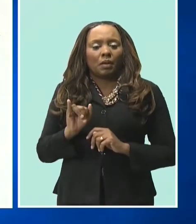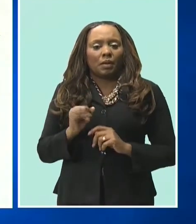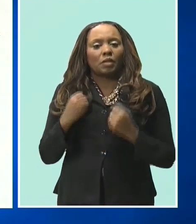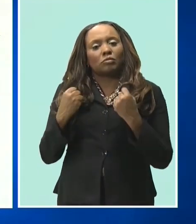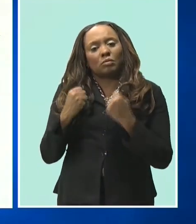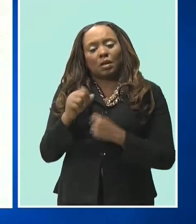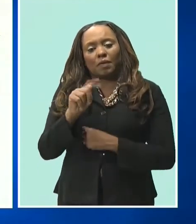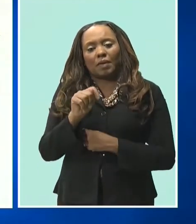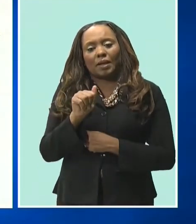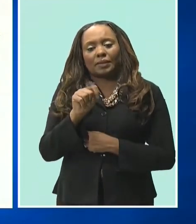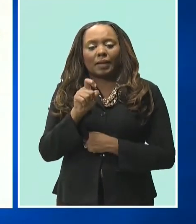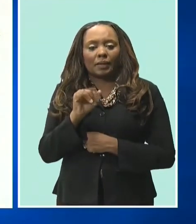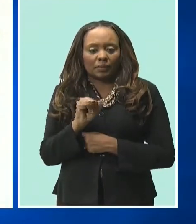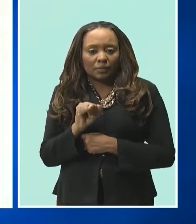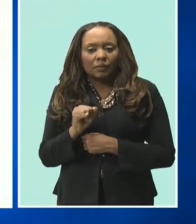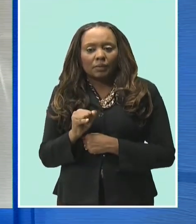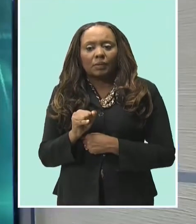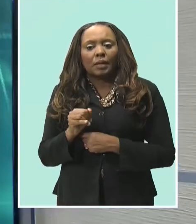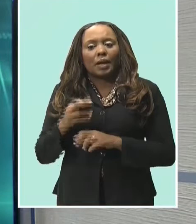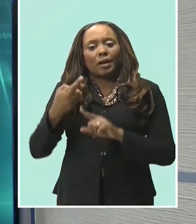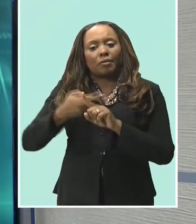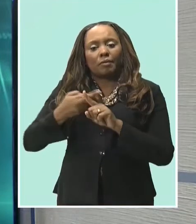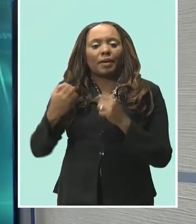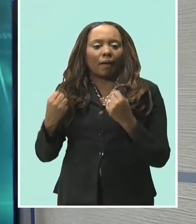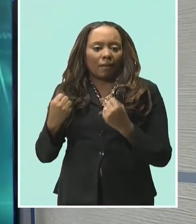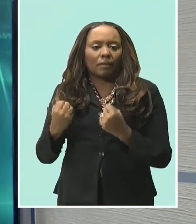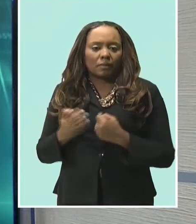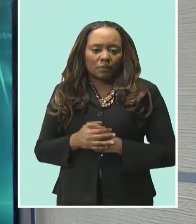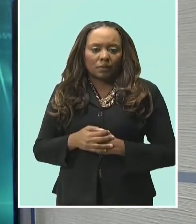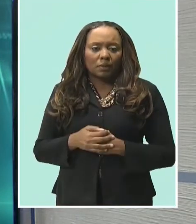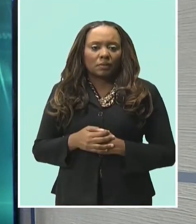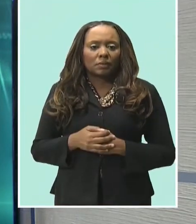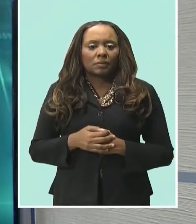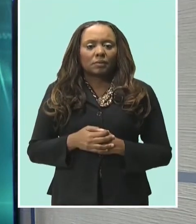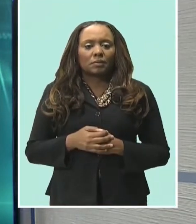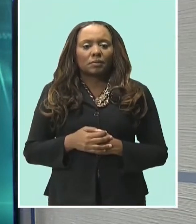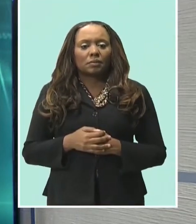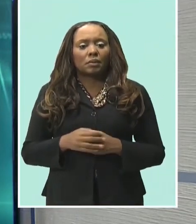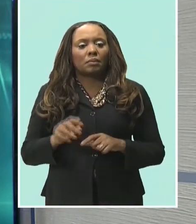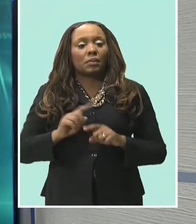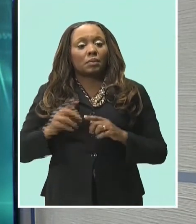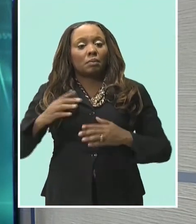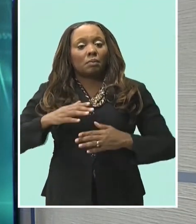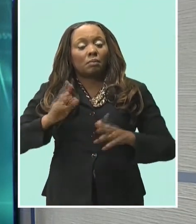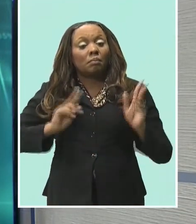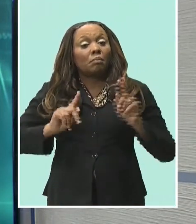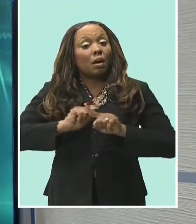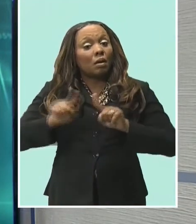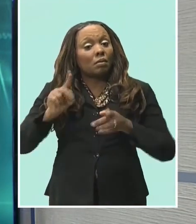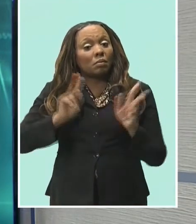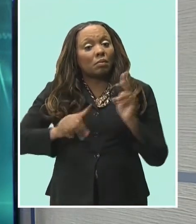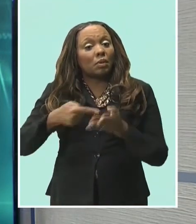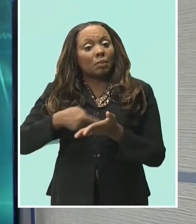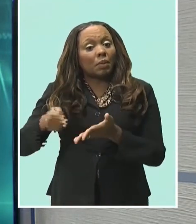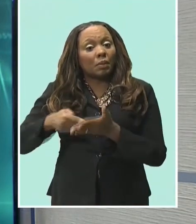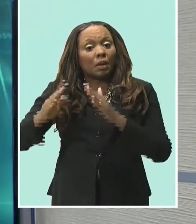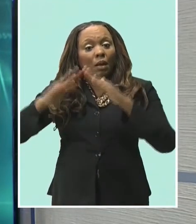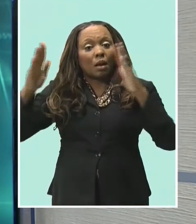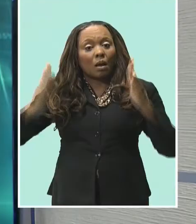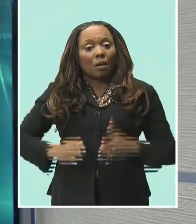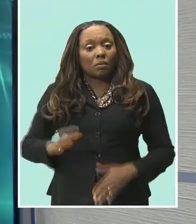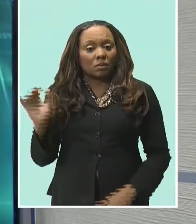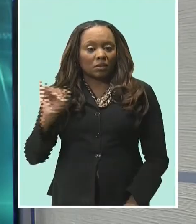area and the hard carriers. And Mr. Lovell is pleased to report people have been keeping up with their house insurance